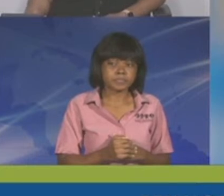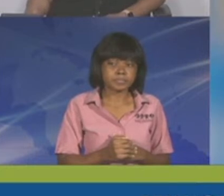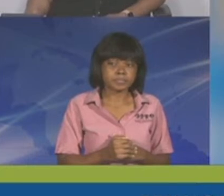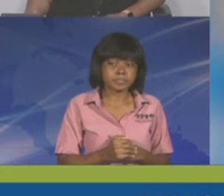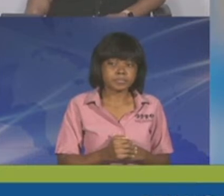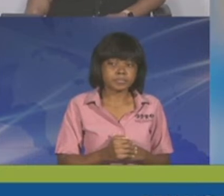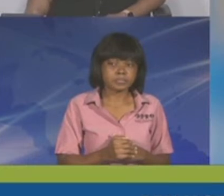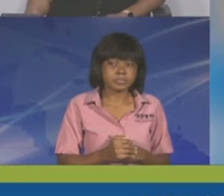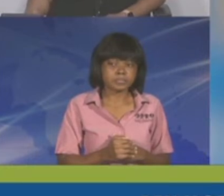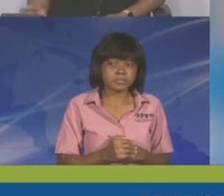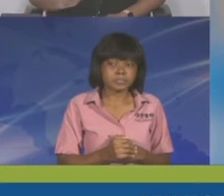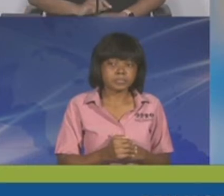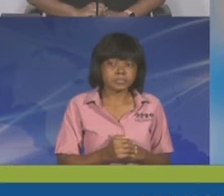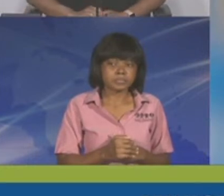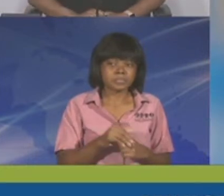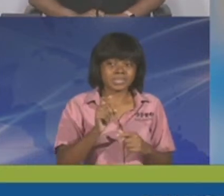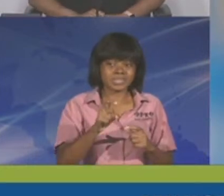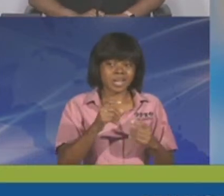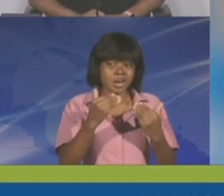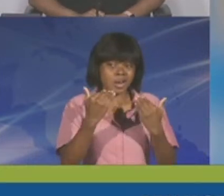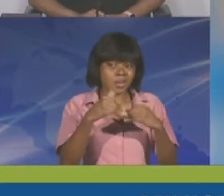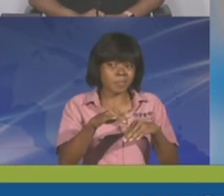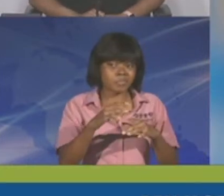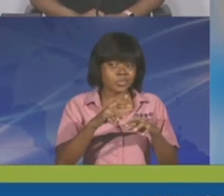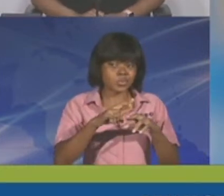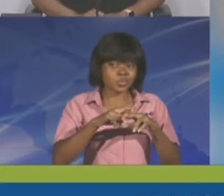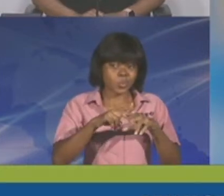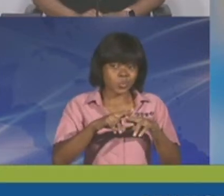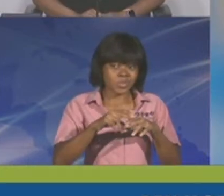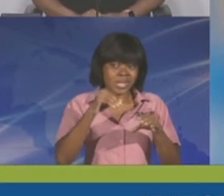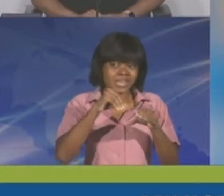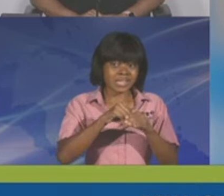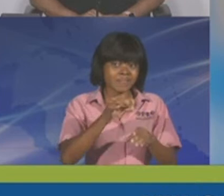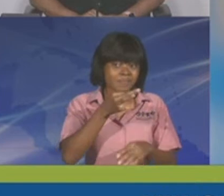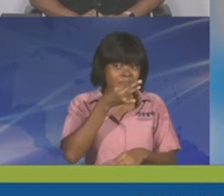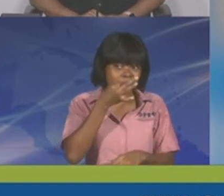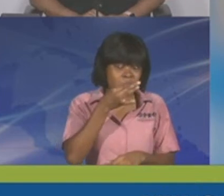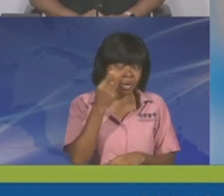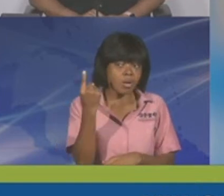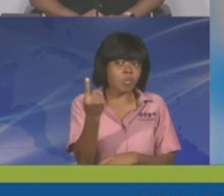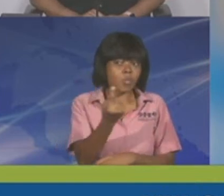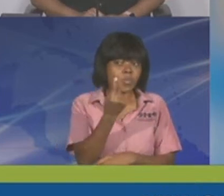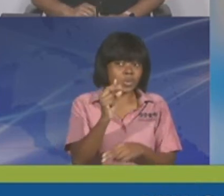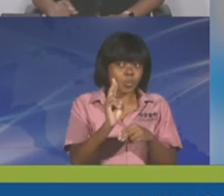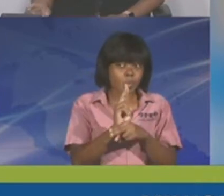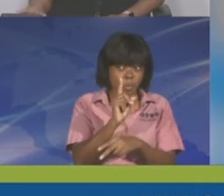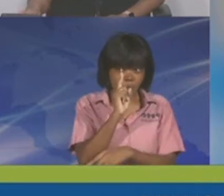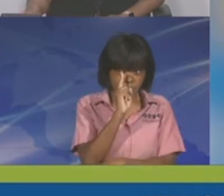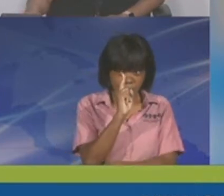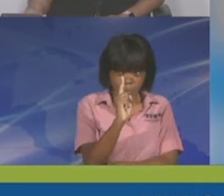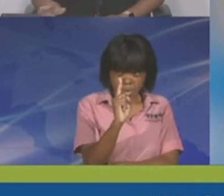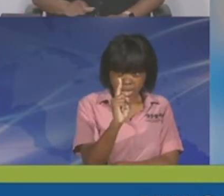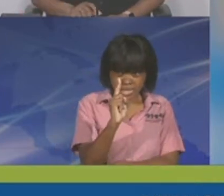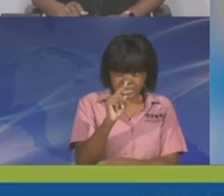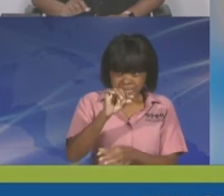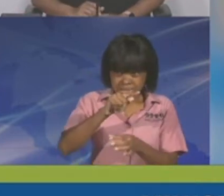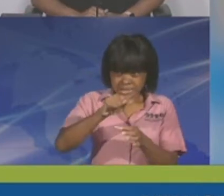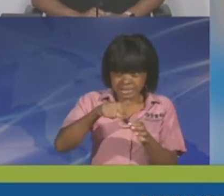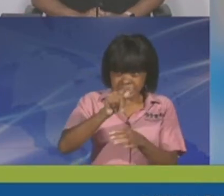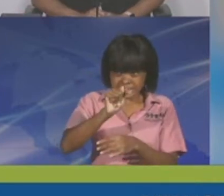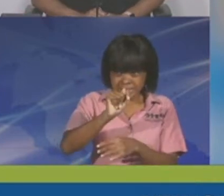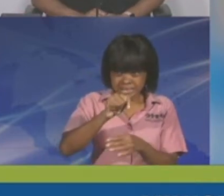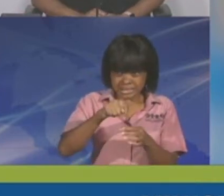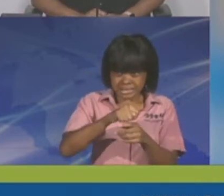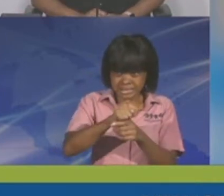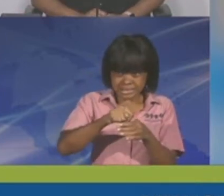Limit, right. We need to limit our salt intake to roughly 1 teaspoon of salt per day. And that actually